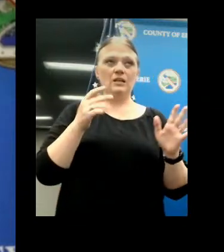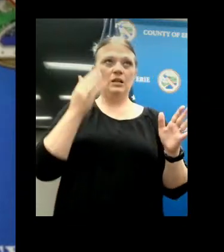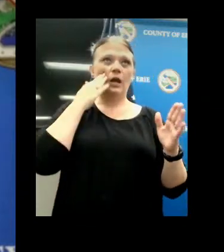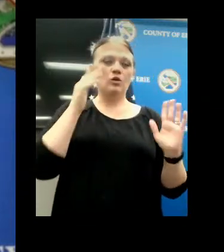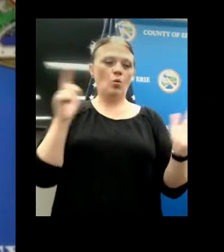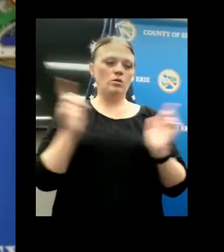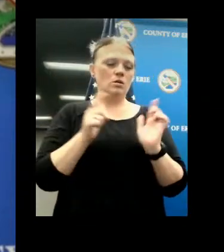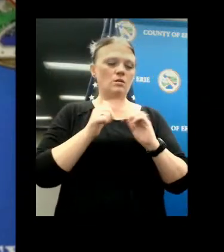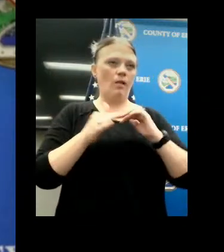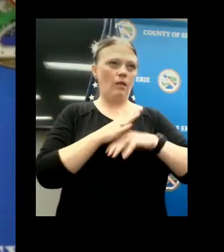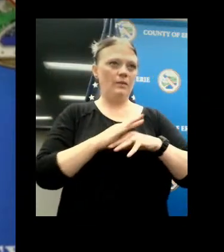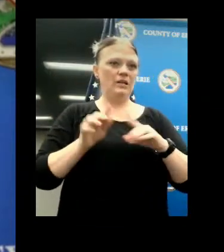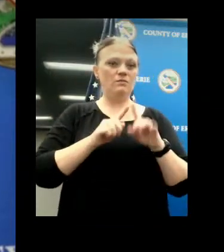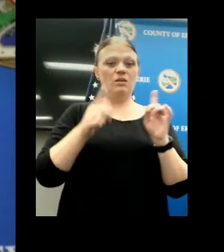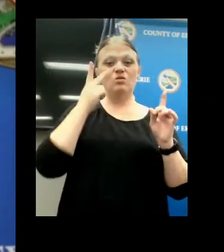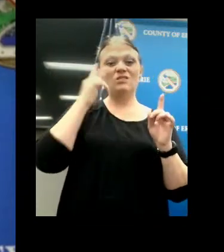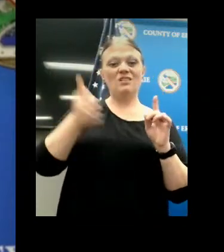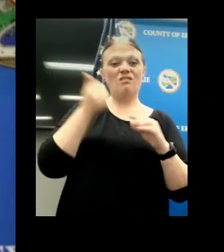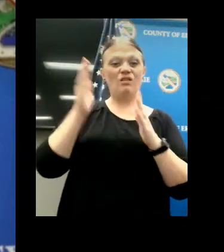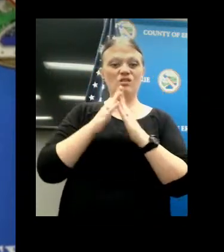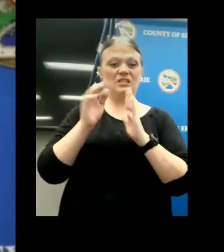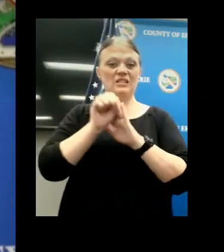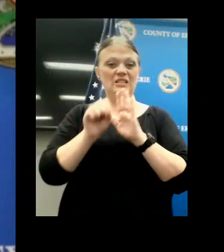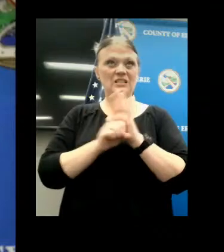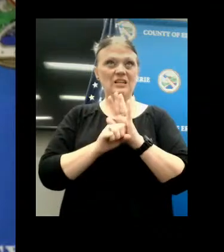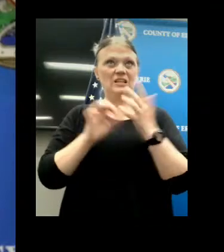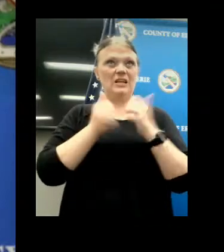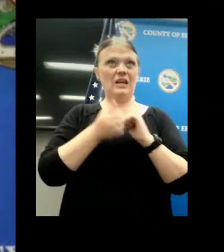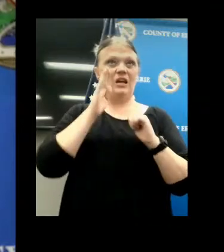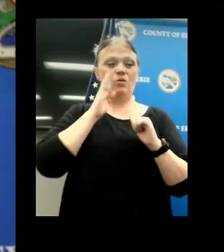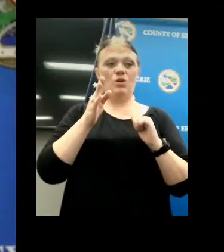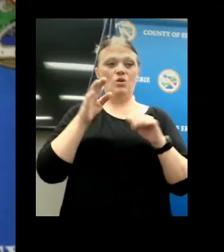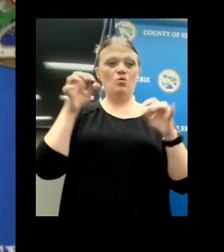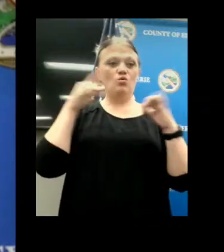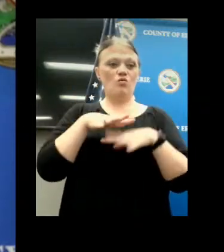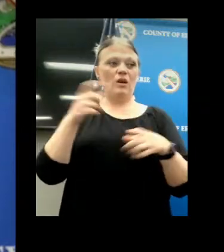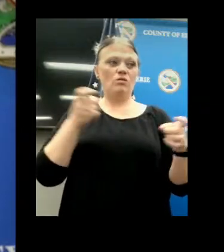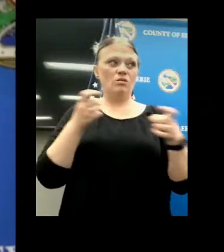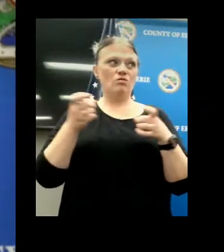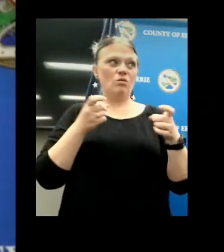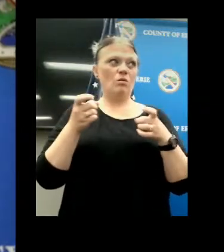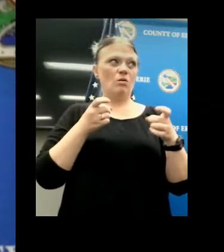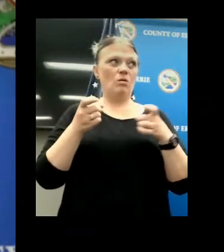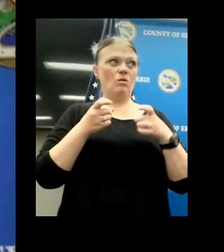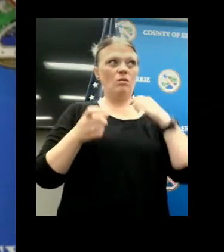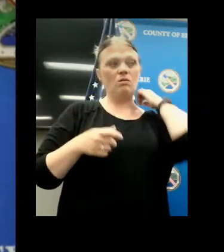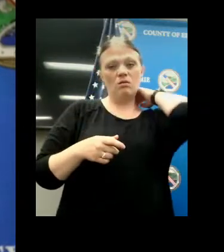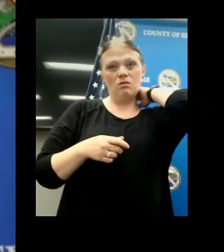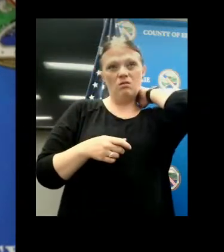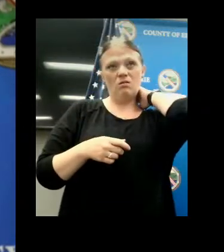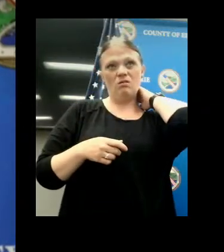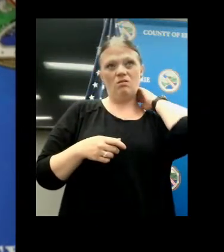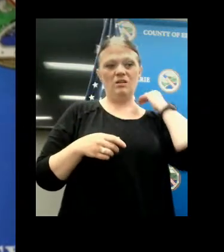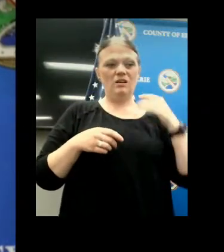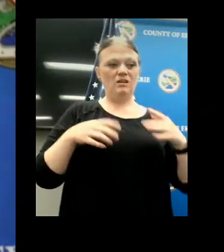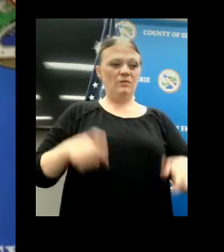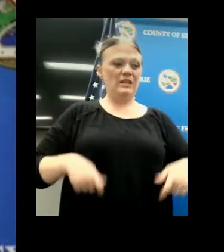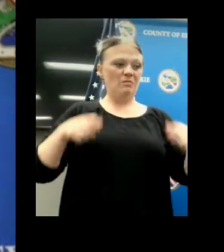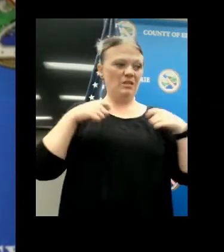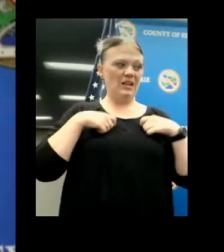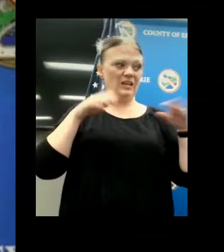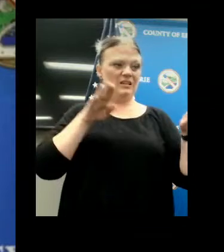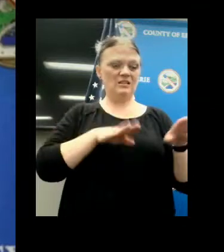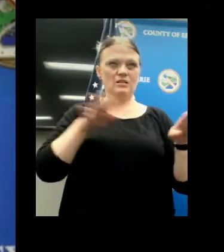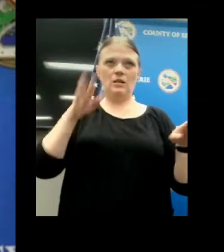a much smaller beach and what we see in other cities and states, but how will you crowd control that so people aren't, blanket to blanket and Gonna